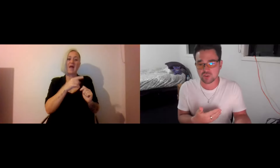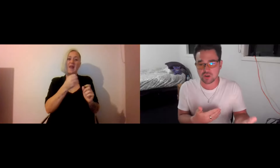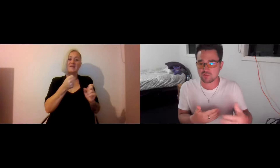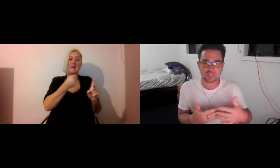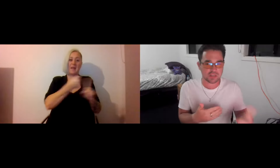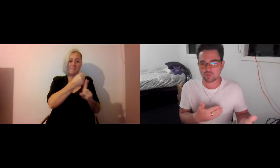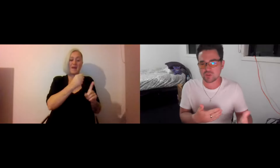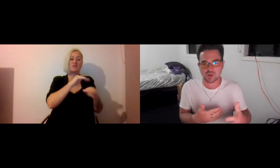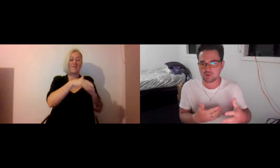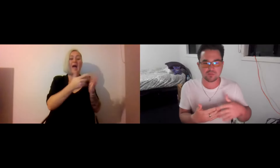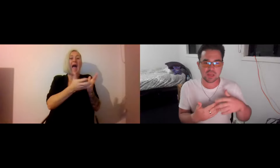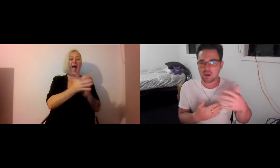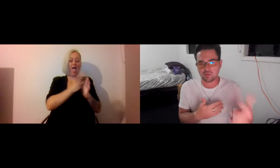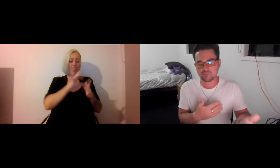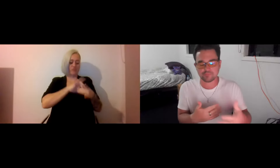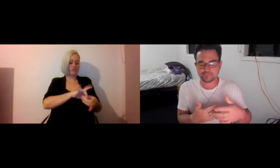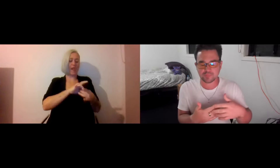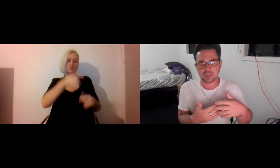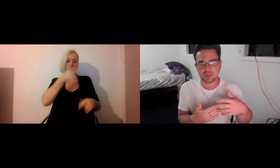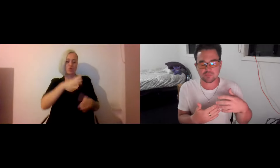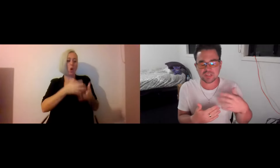to the child, the attachment style,